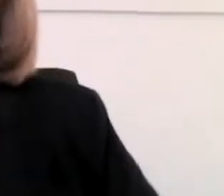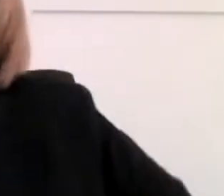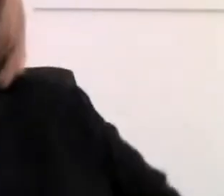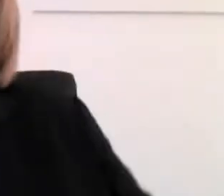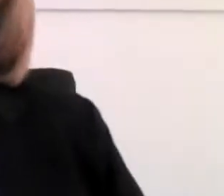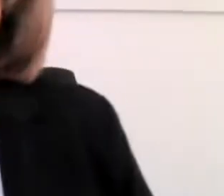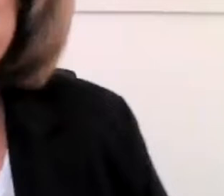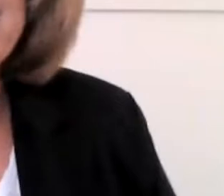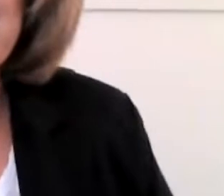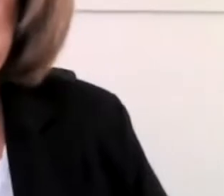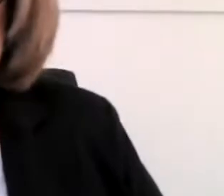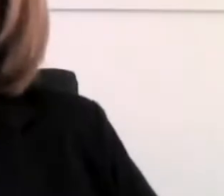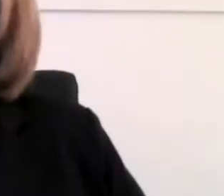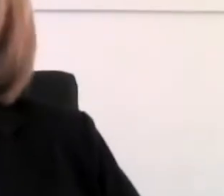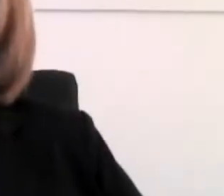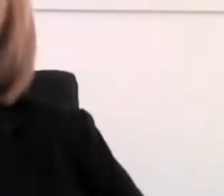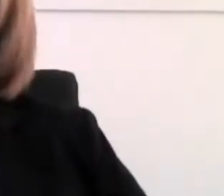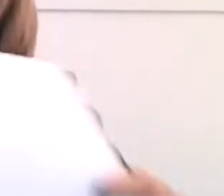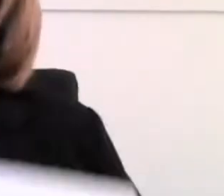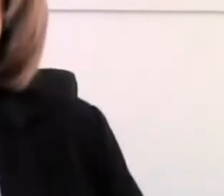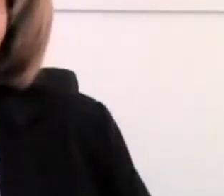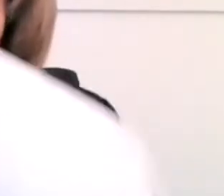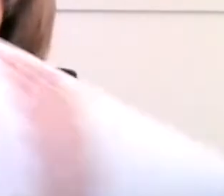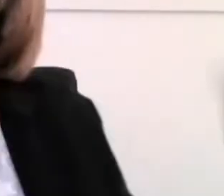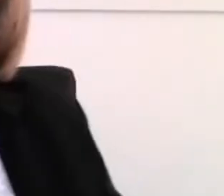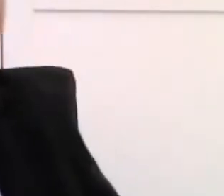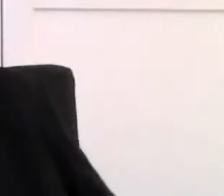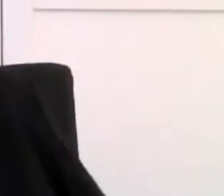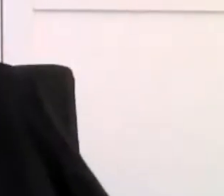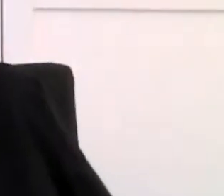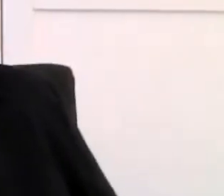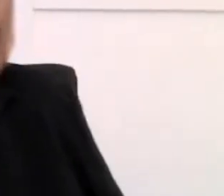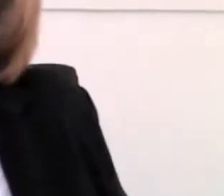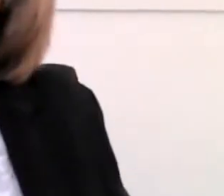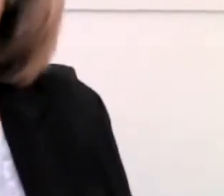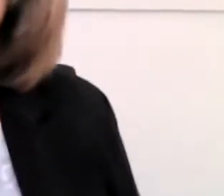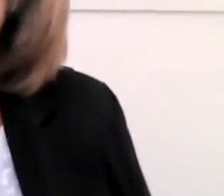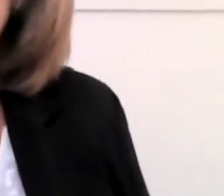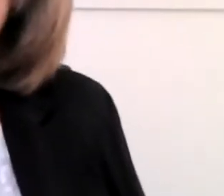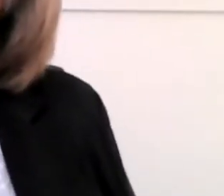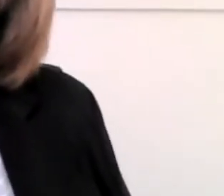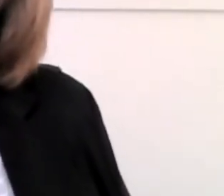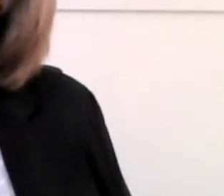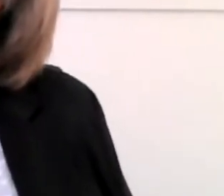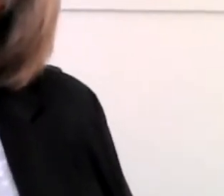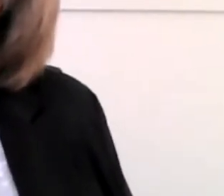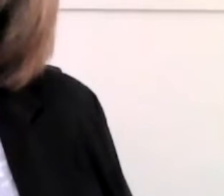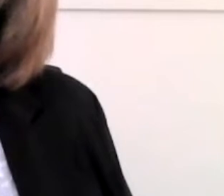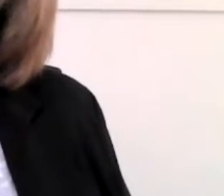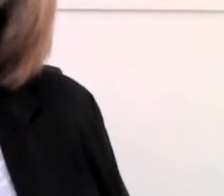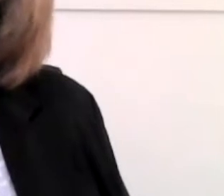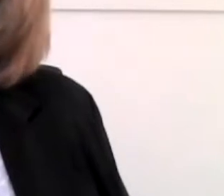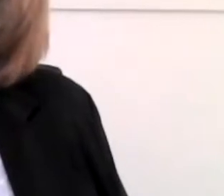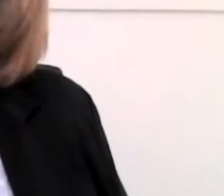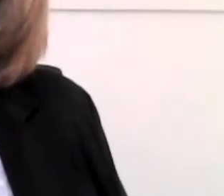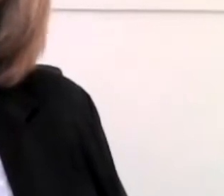Oh, I long for a different world sometimes. But in the meantime, we will talk about, I will